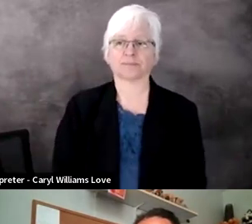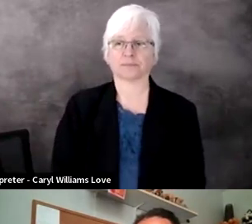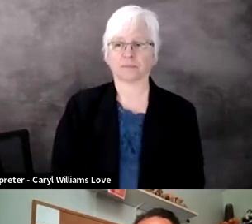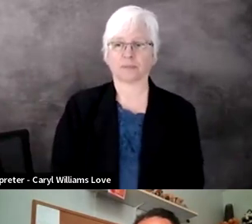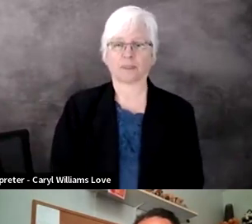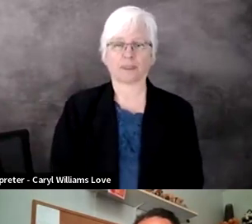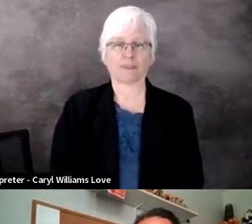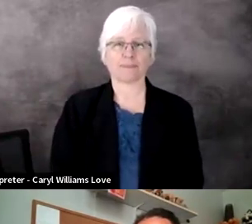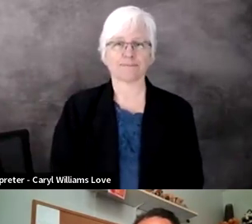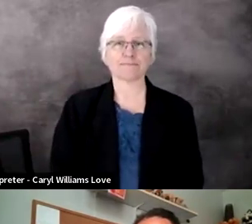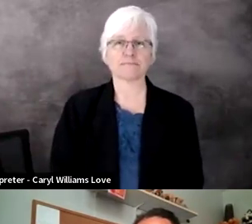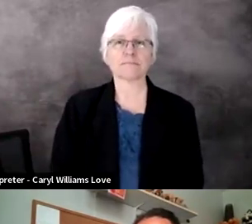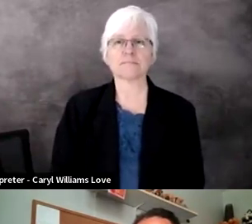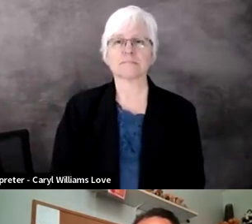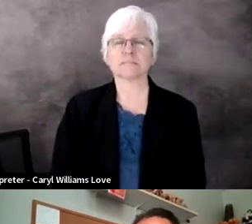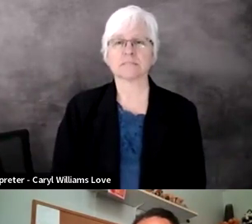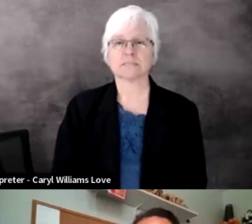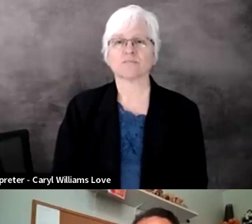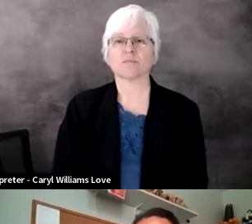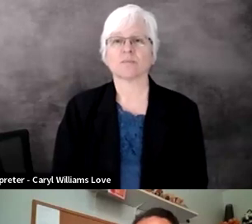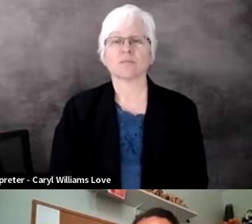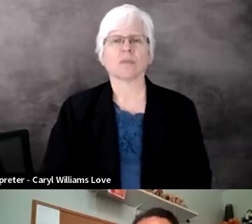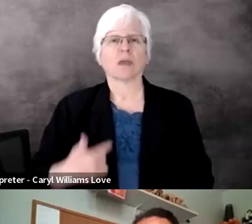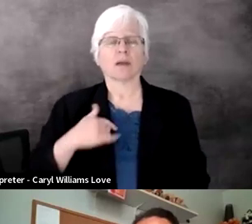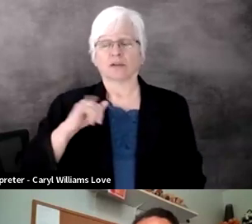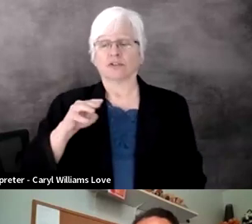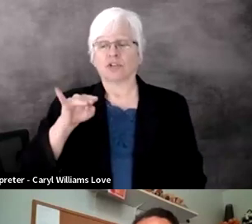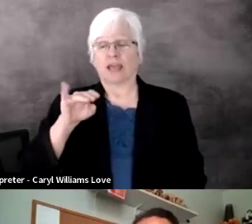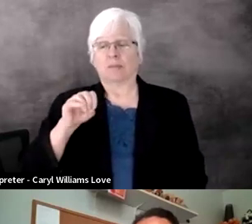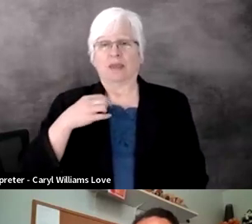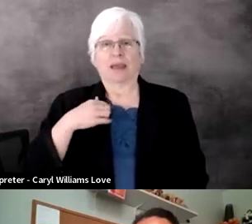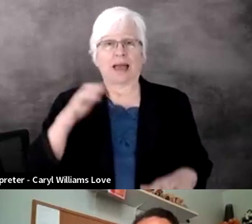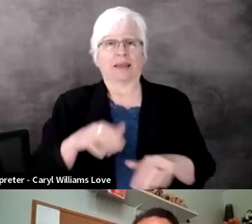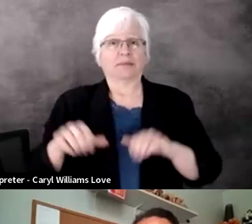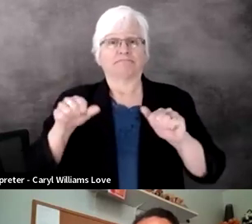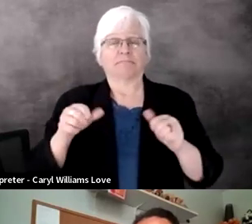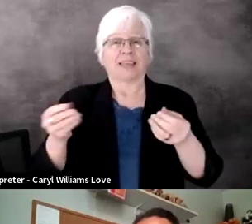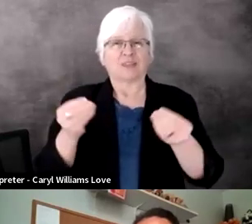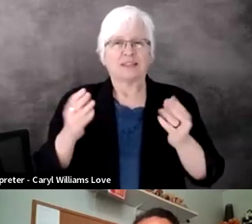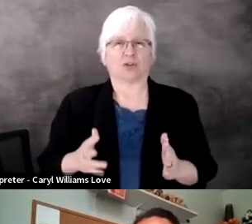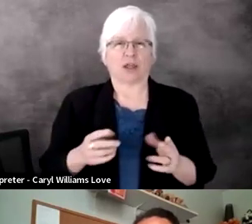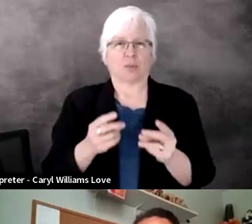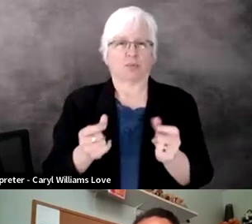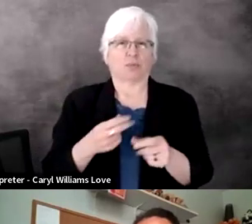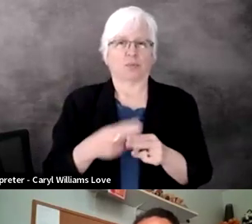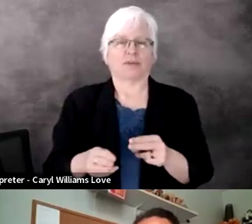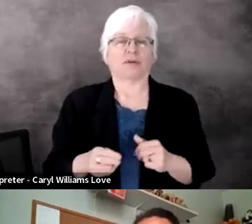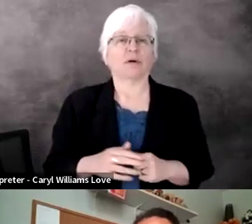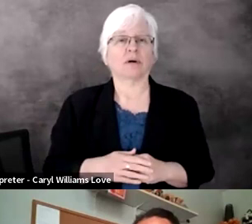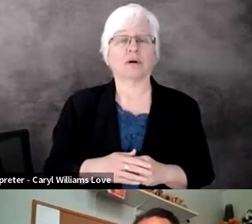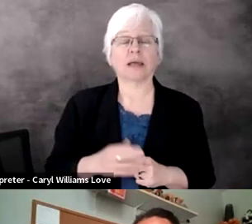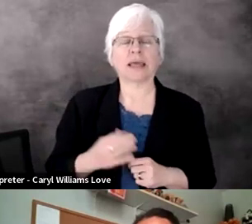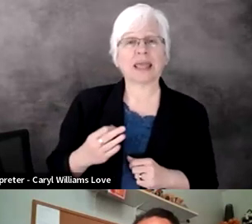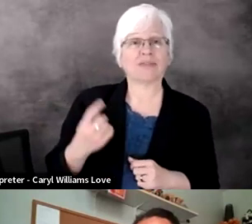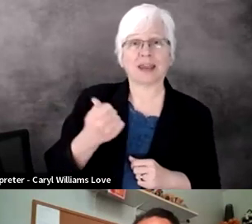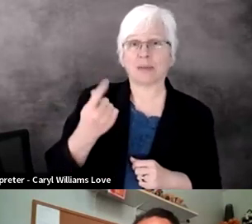I can jump here as a facilitator. So we probably have just a minute or two if one of you has a thought on that and wants to